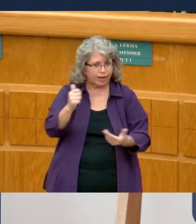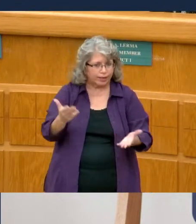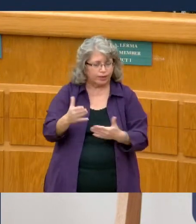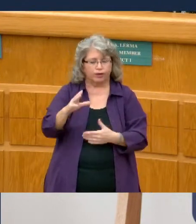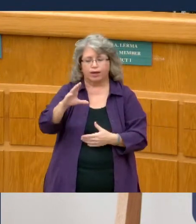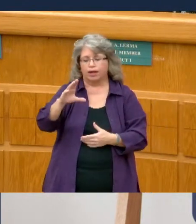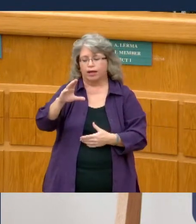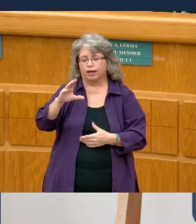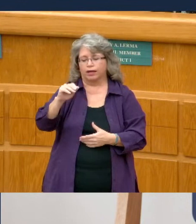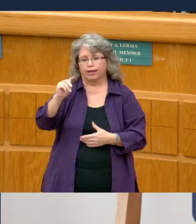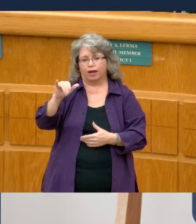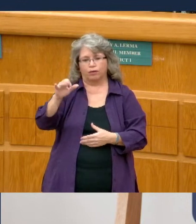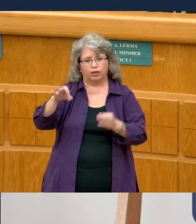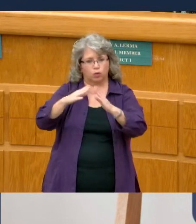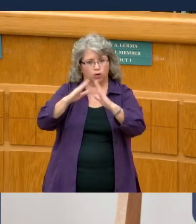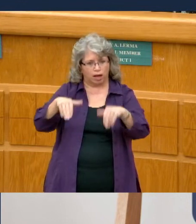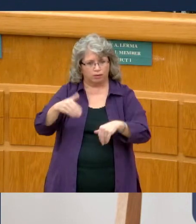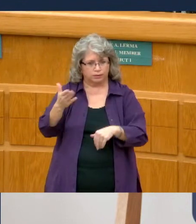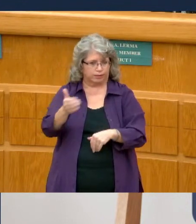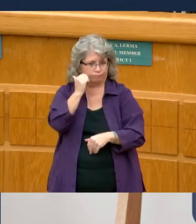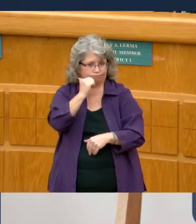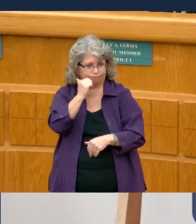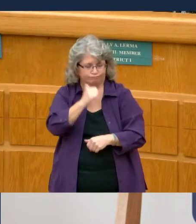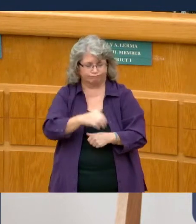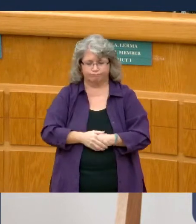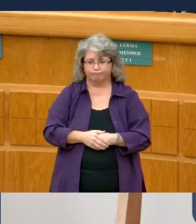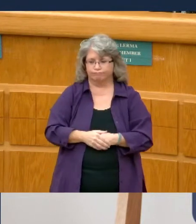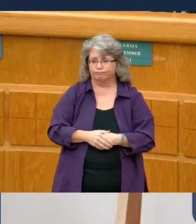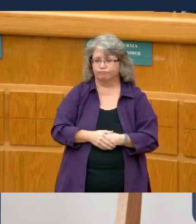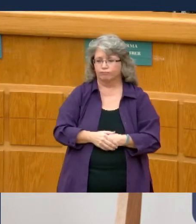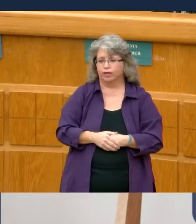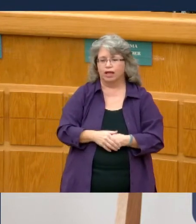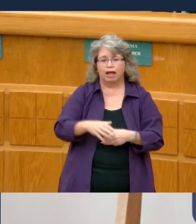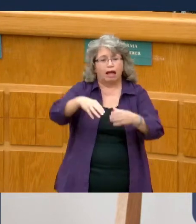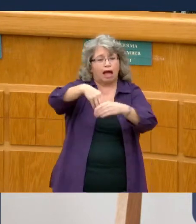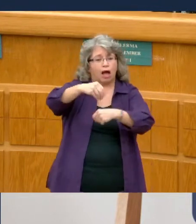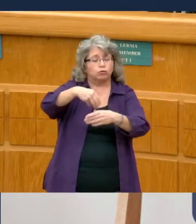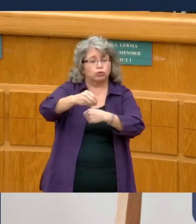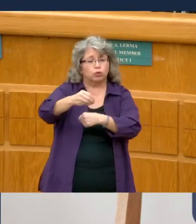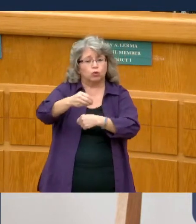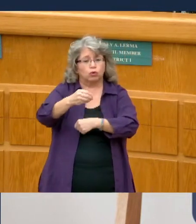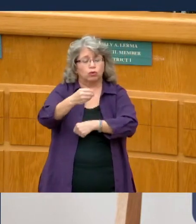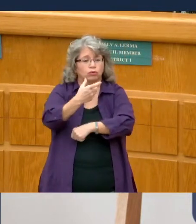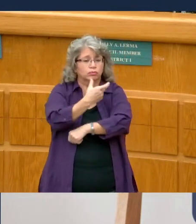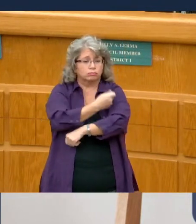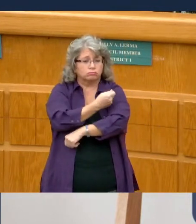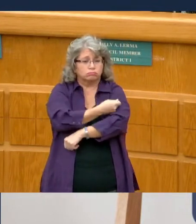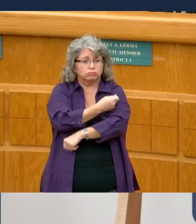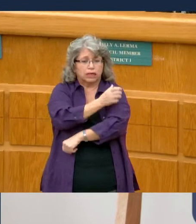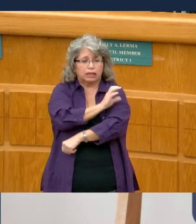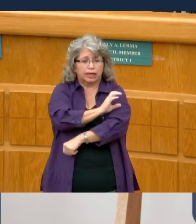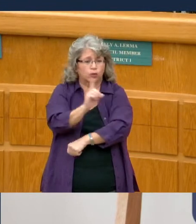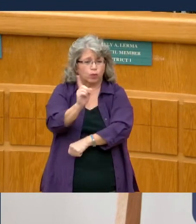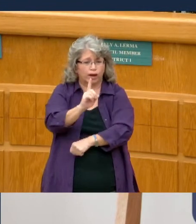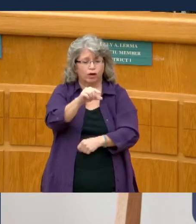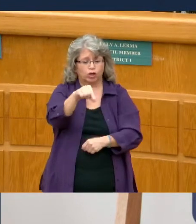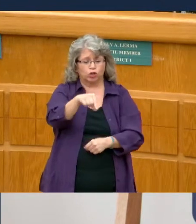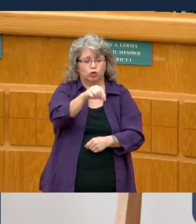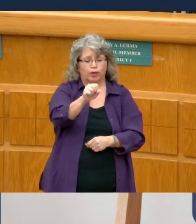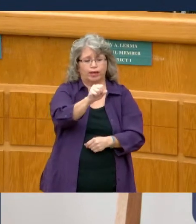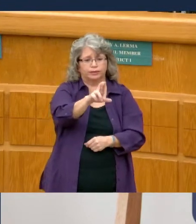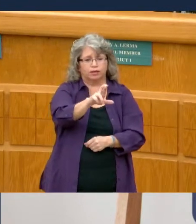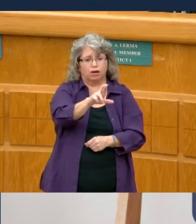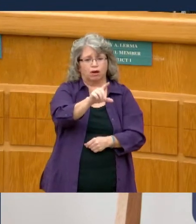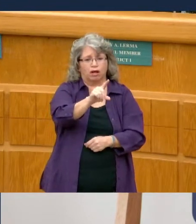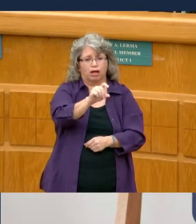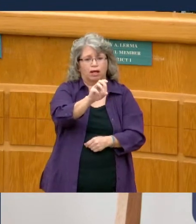Our outdoor COVID vaccine clinics are the QSR Legacy. We're in the FIAS parking lot on SPID, and we're